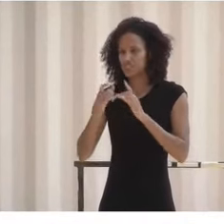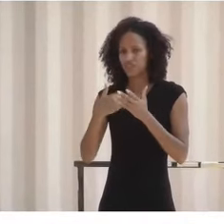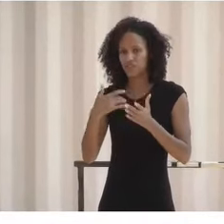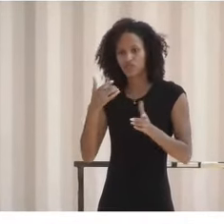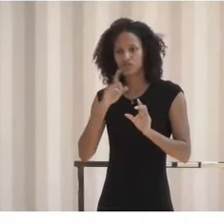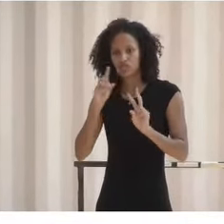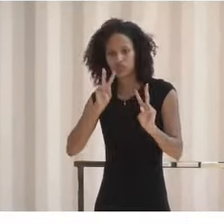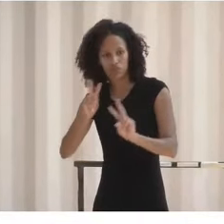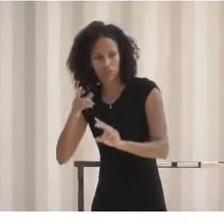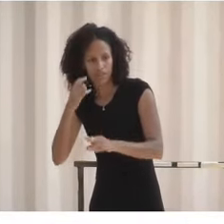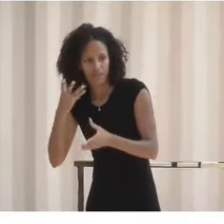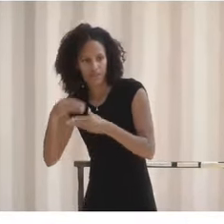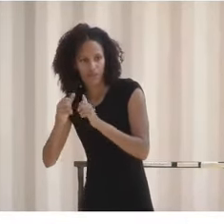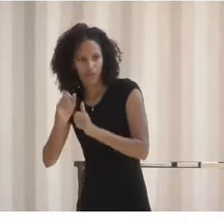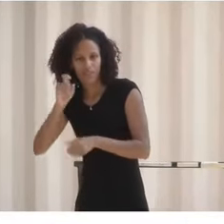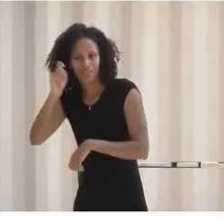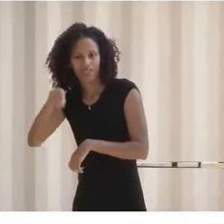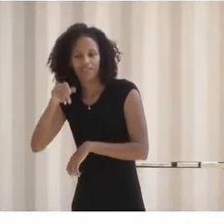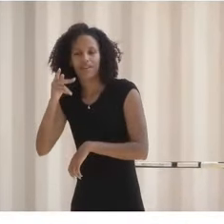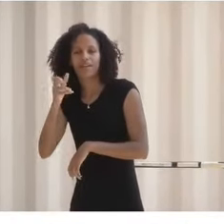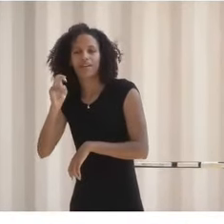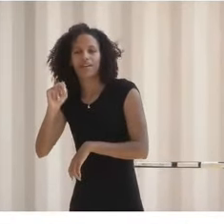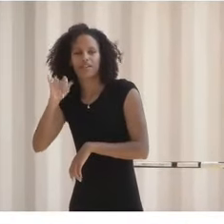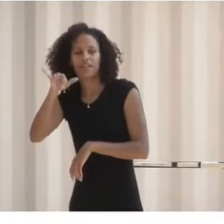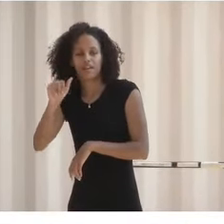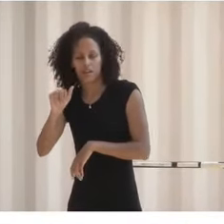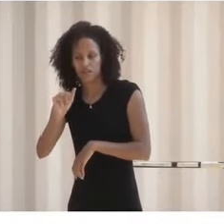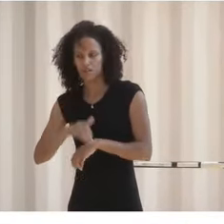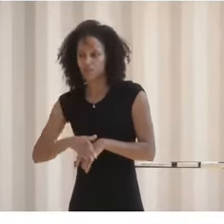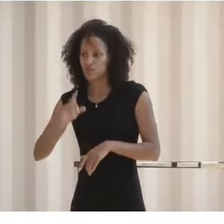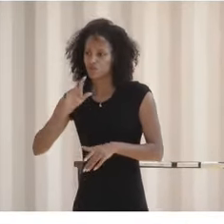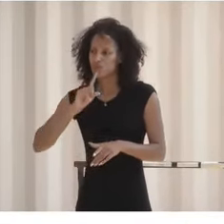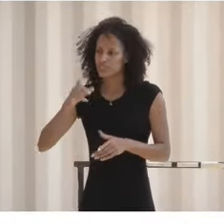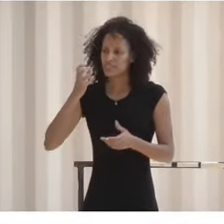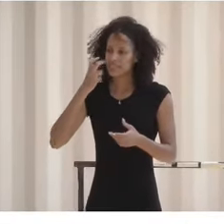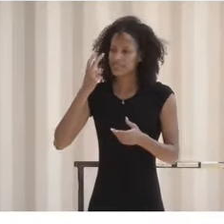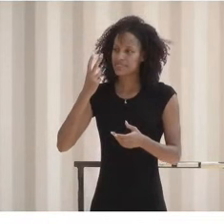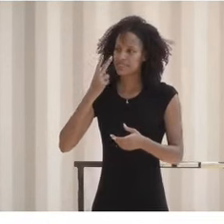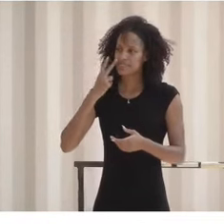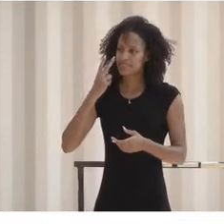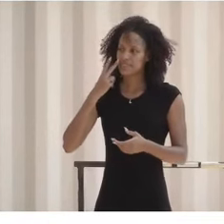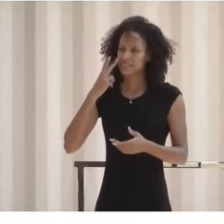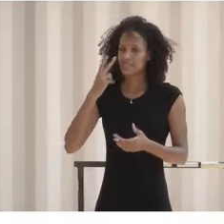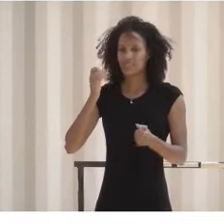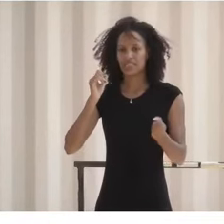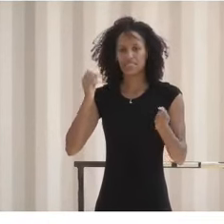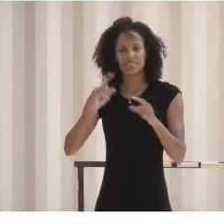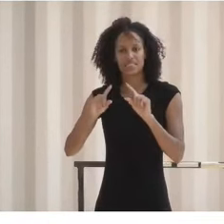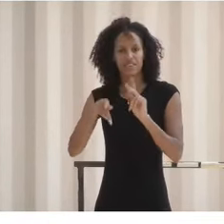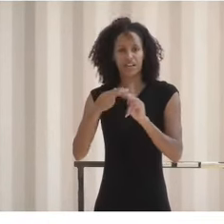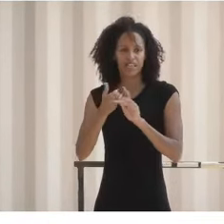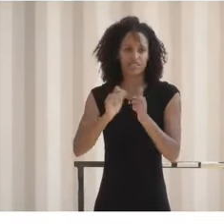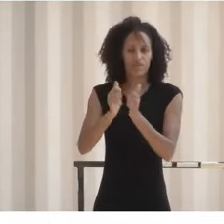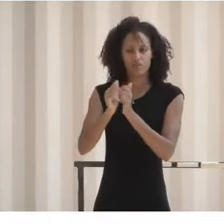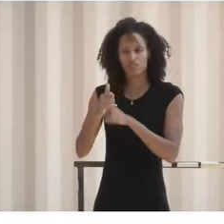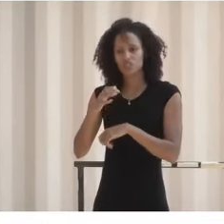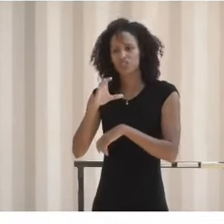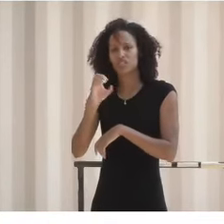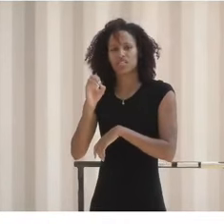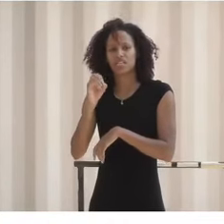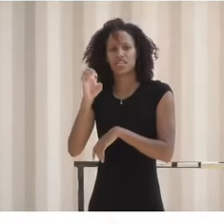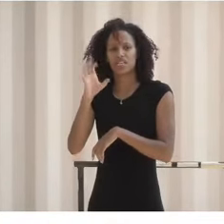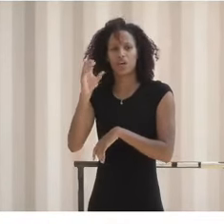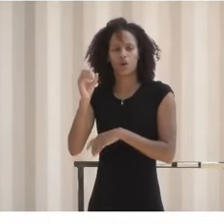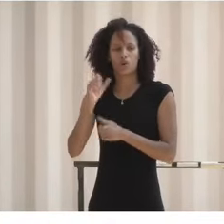Kenya. However, we have seen that because of competition with the ecosystem, pastoralism